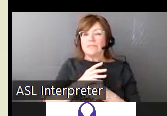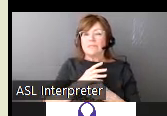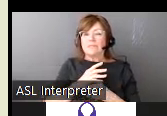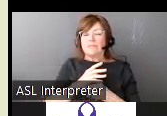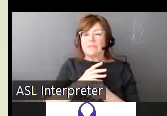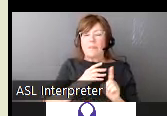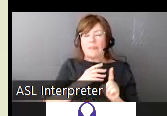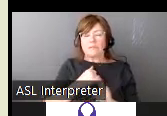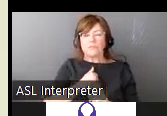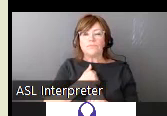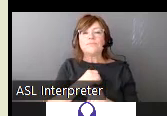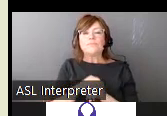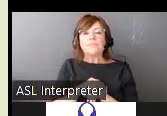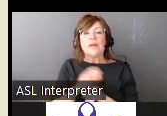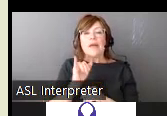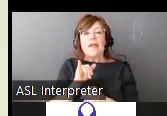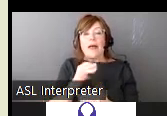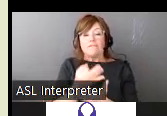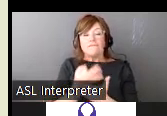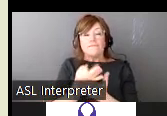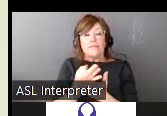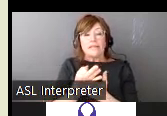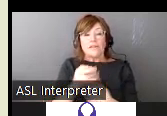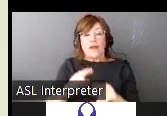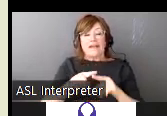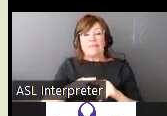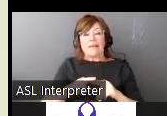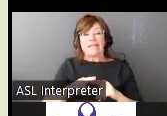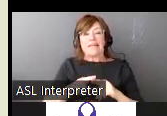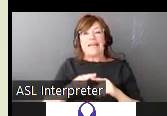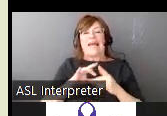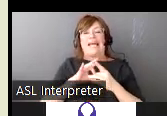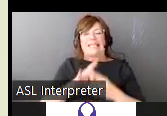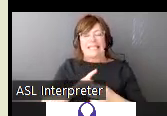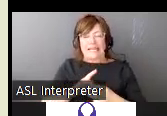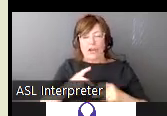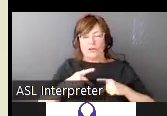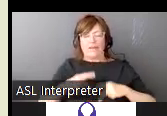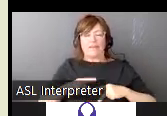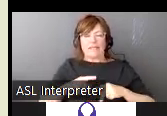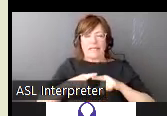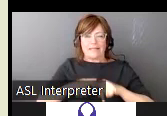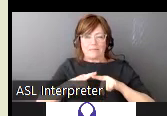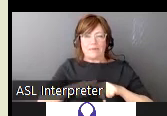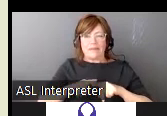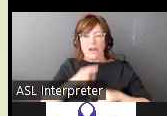independence is linked to physical dependence, older women are therefore also prone to be physically dependent on their